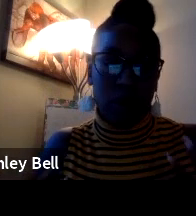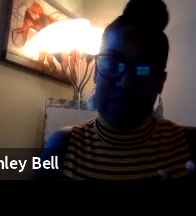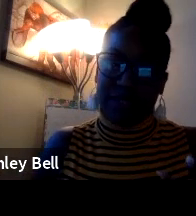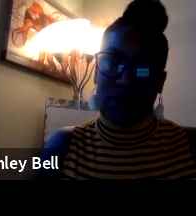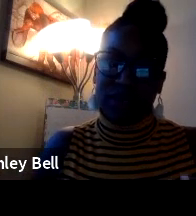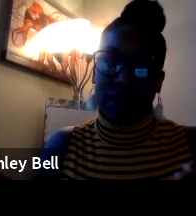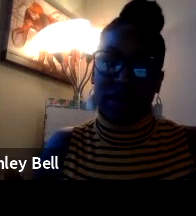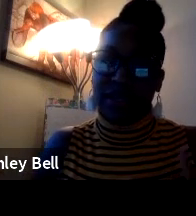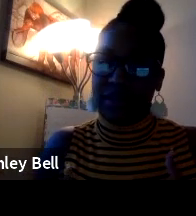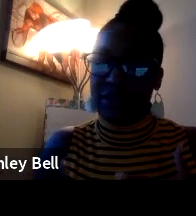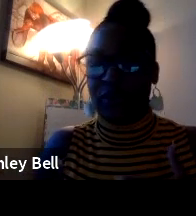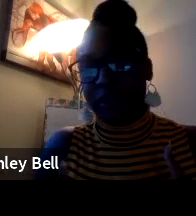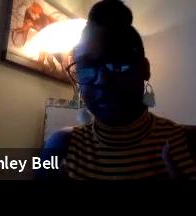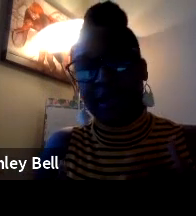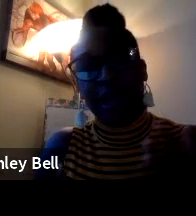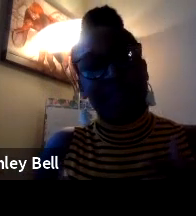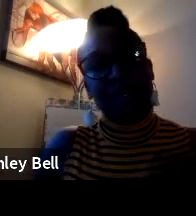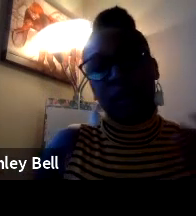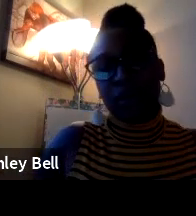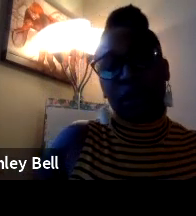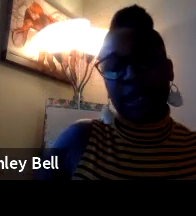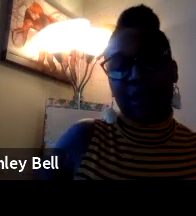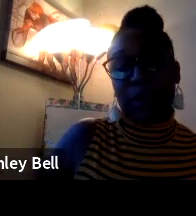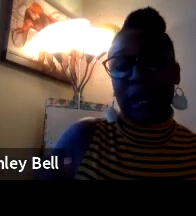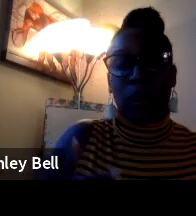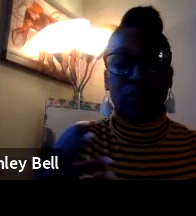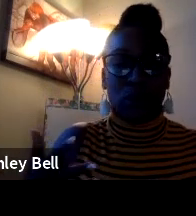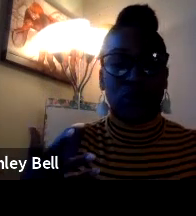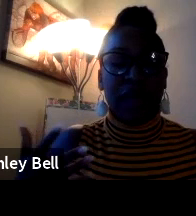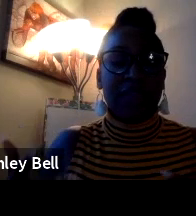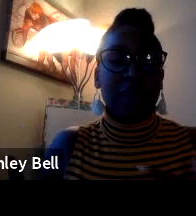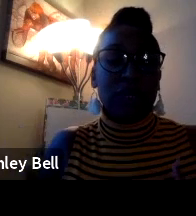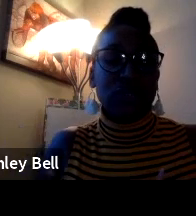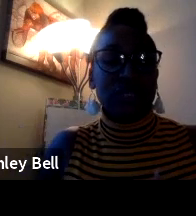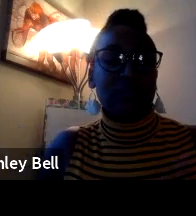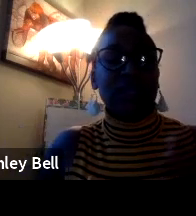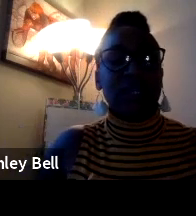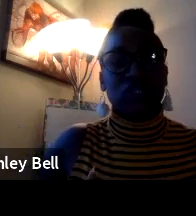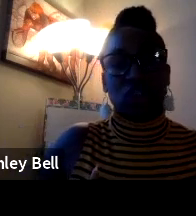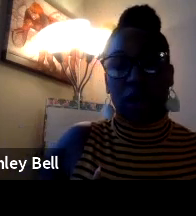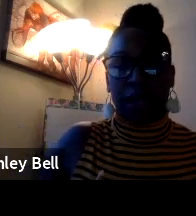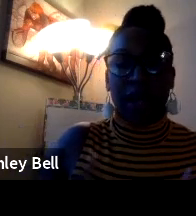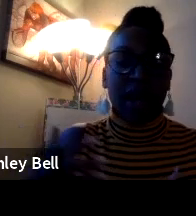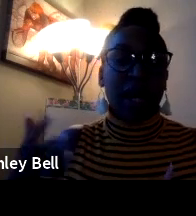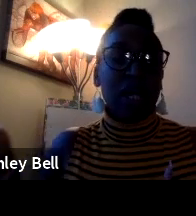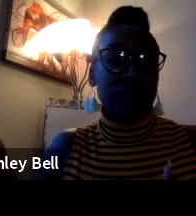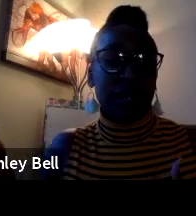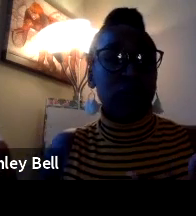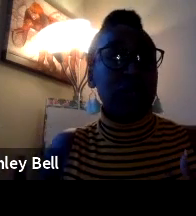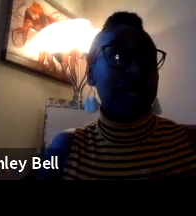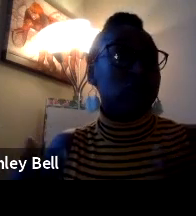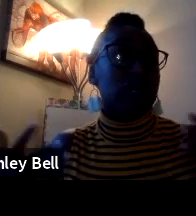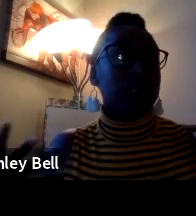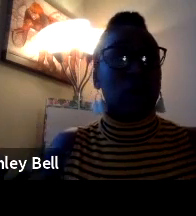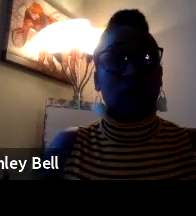also a way that students can articulate their feelings. They may not want to write, they may not want to move, they may want to do something like drawing, coloring.